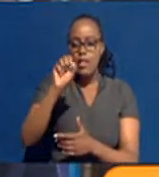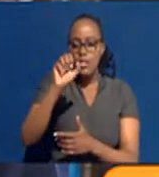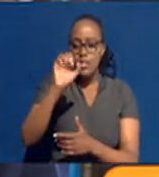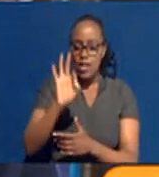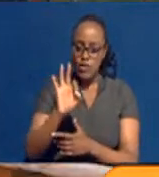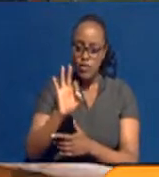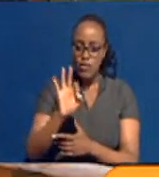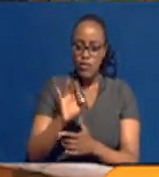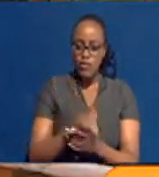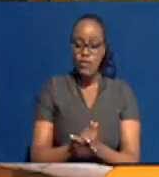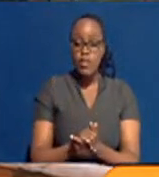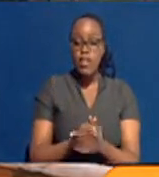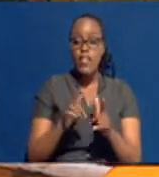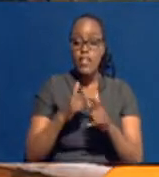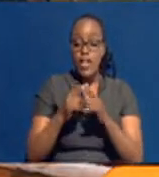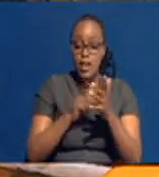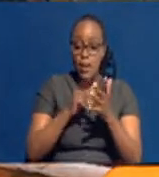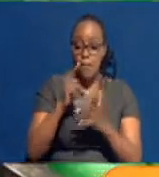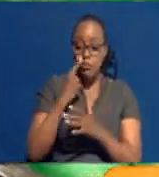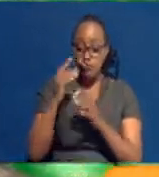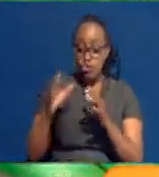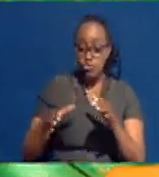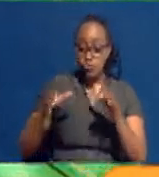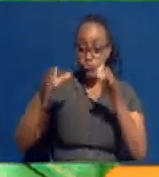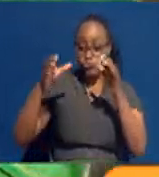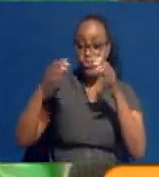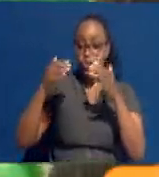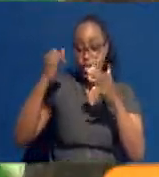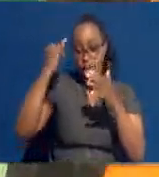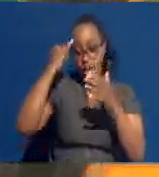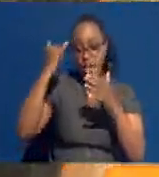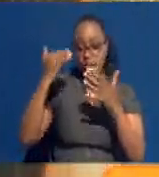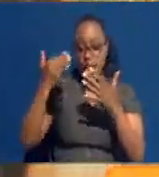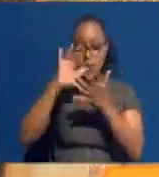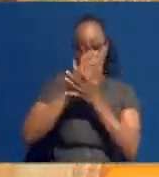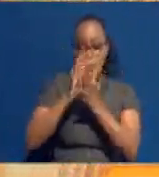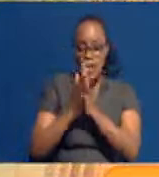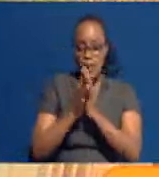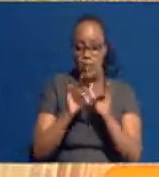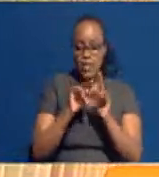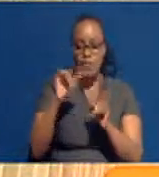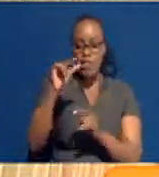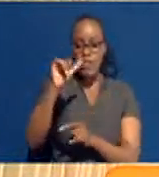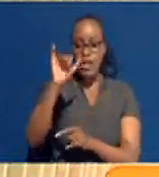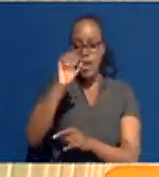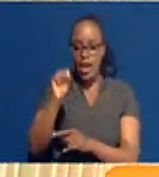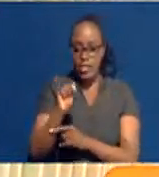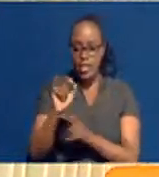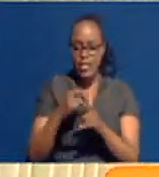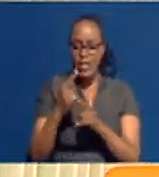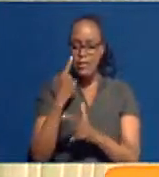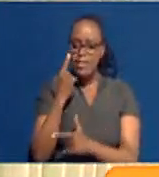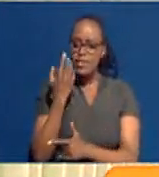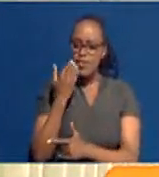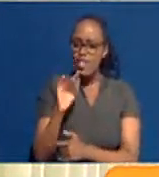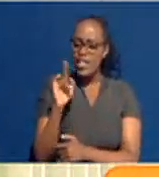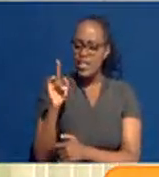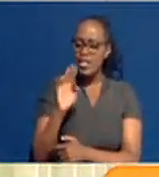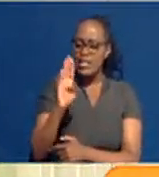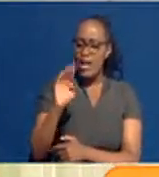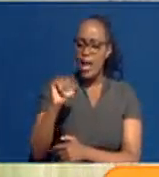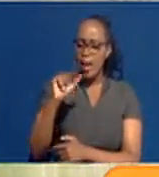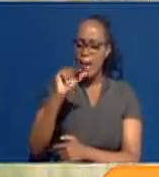soldier flies. He then bought this bug, ideal in trapping the methane gas. I came across these